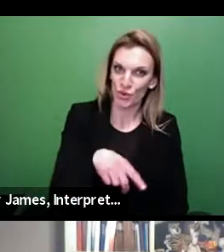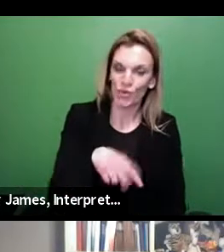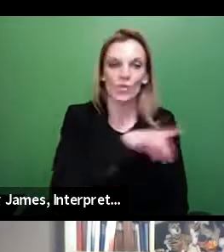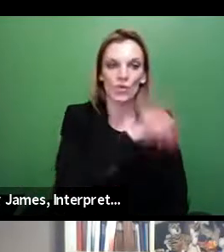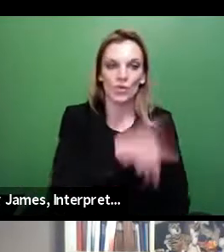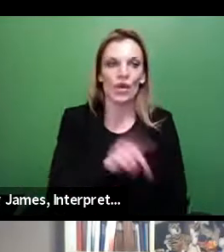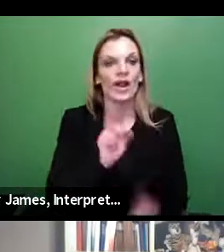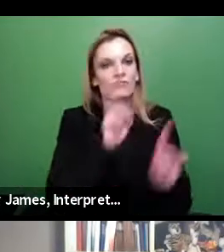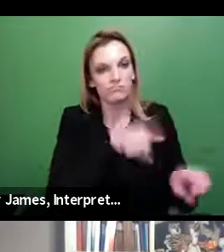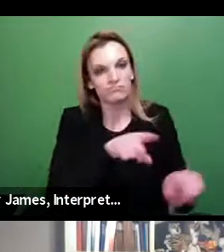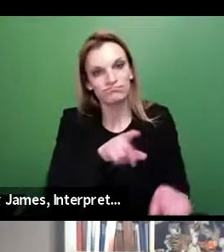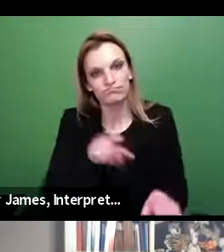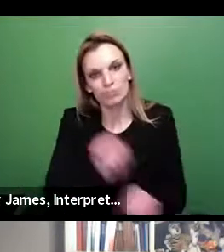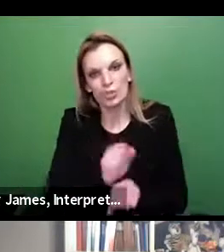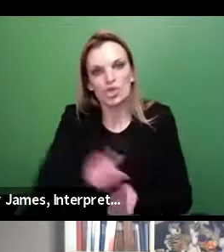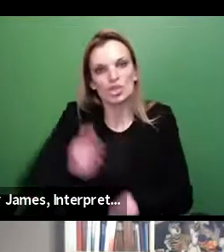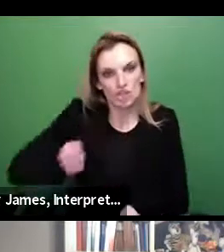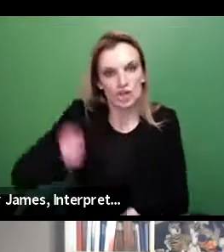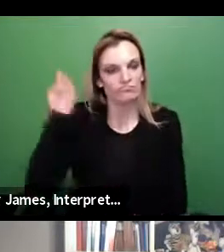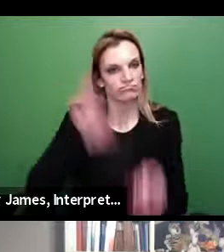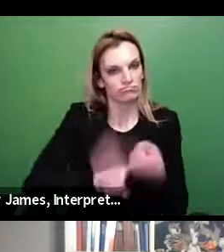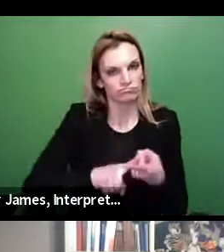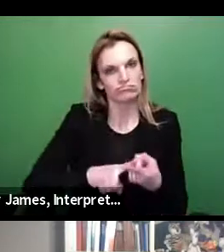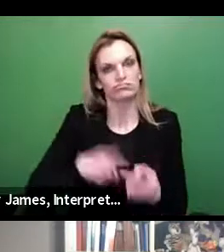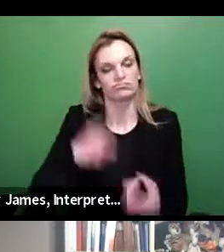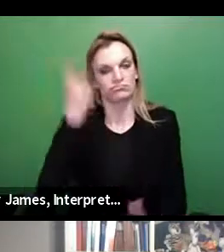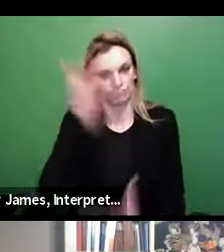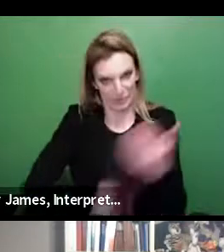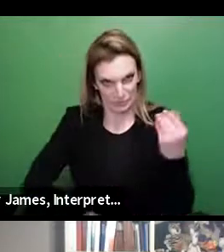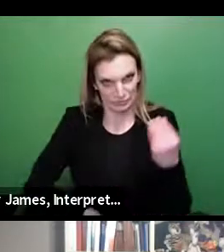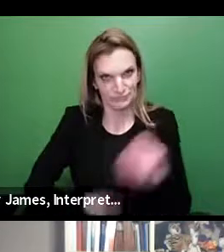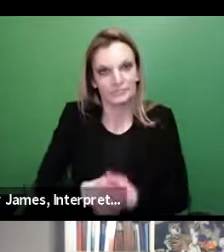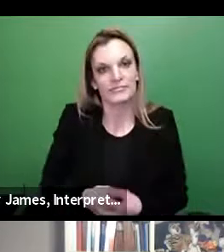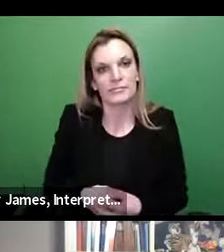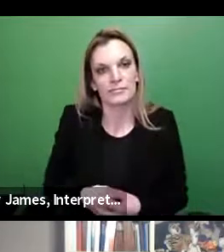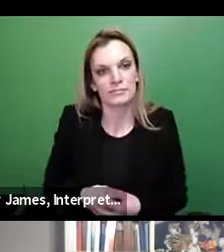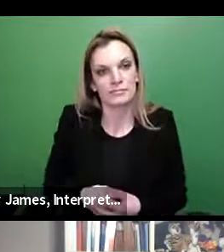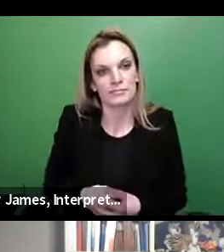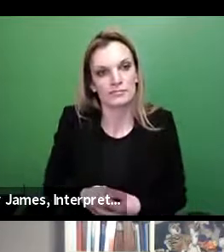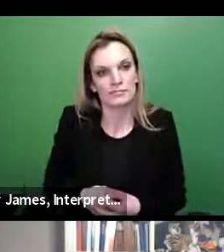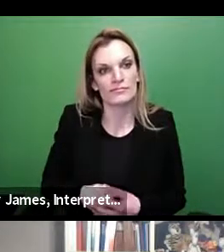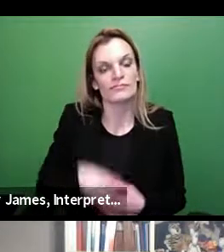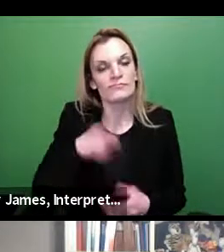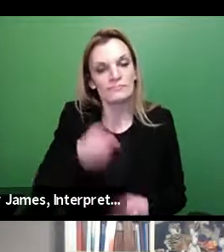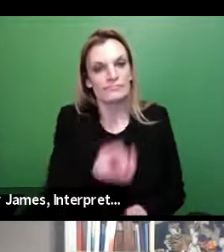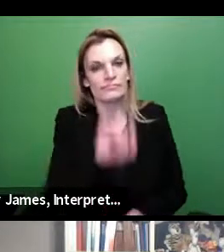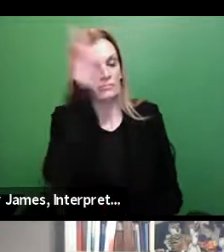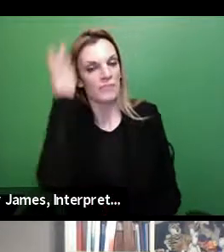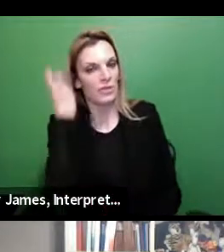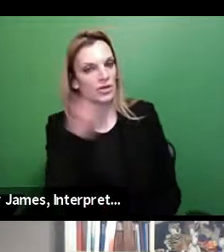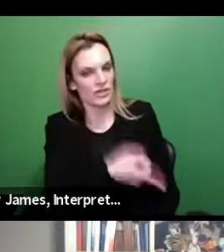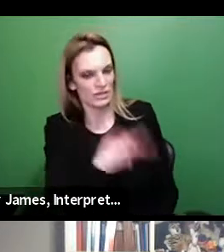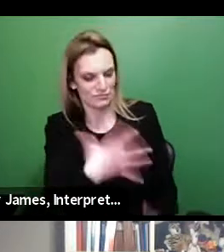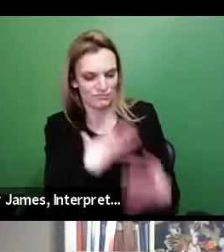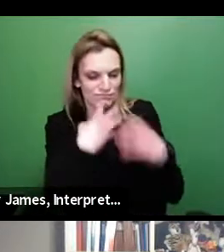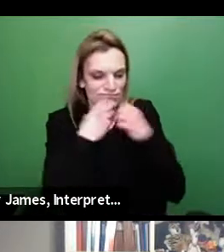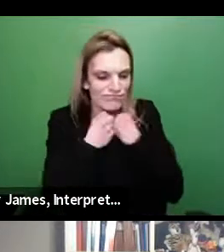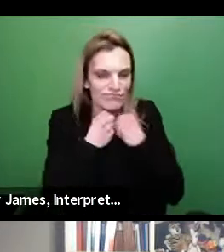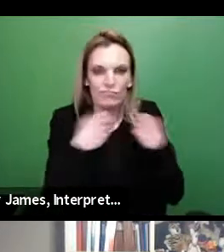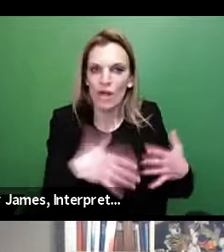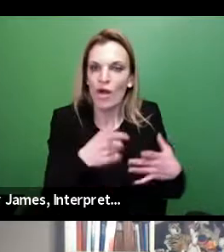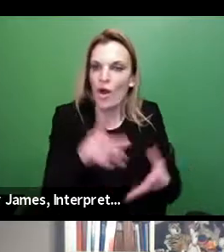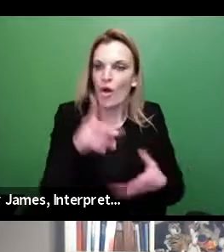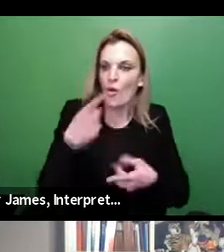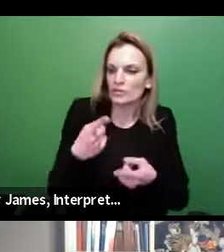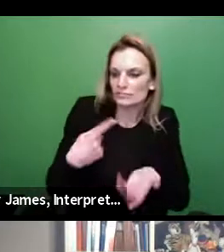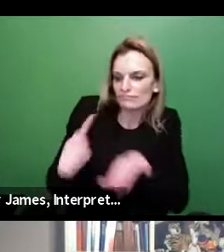as a visiting judge until his passing. And whereas Judge Roberson is remembered for the sage counsel and advice he provided to assist